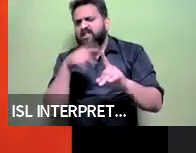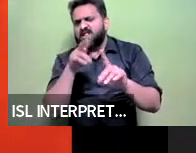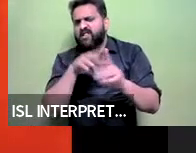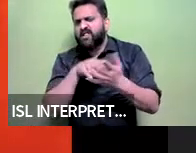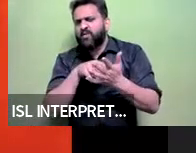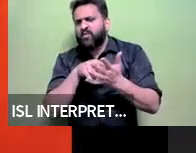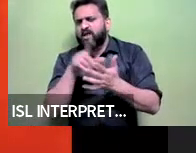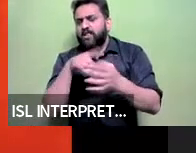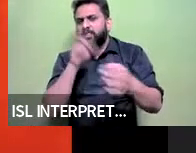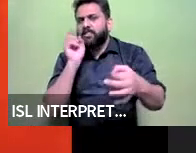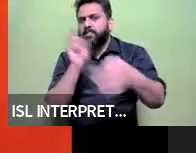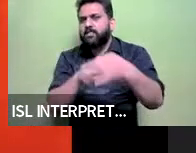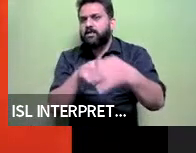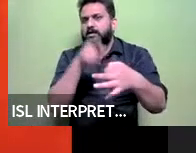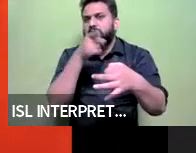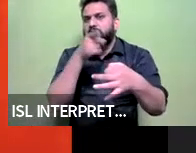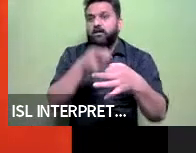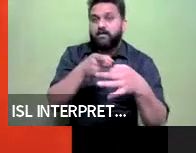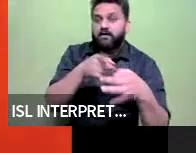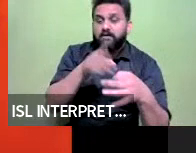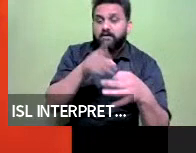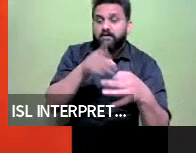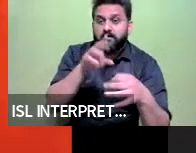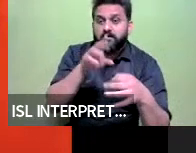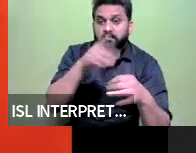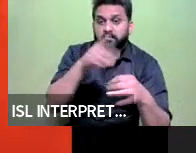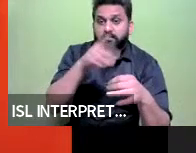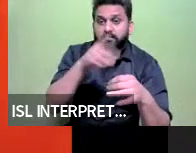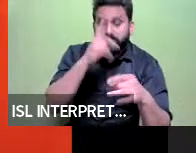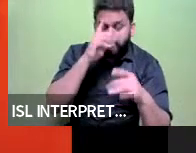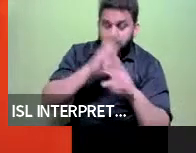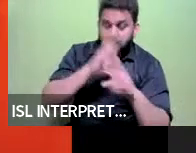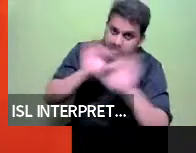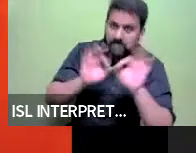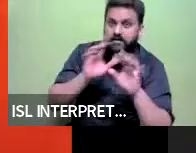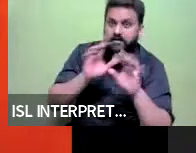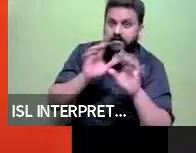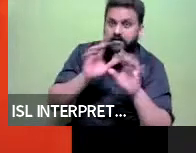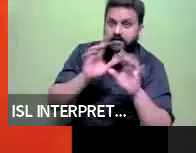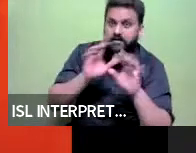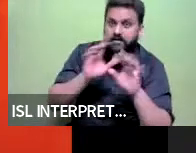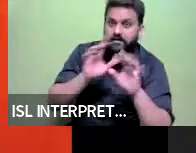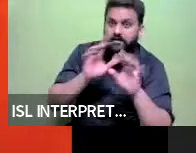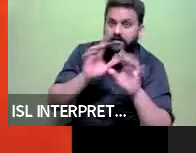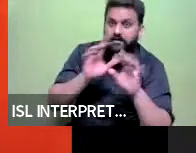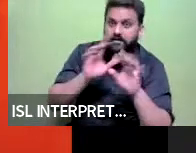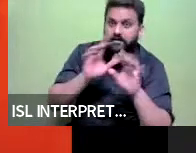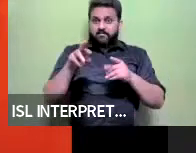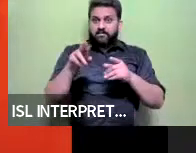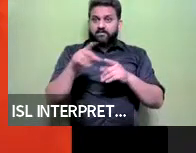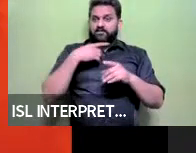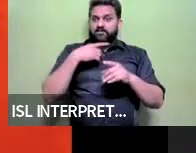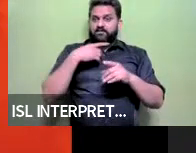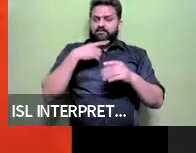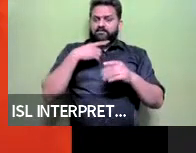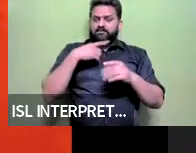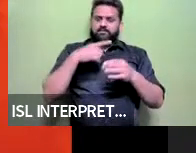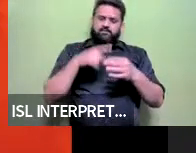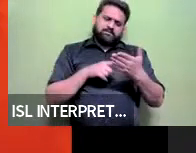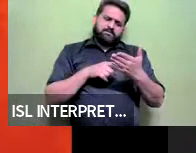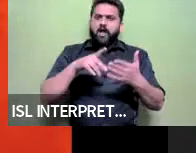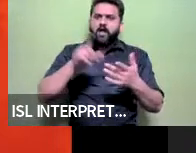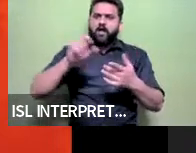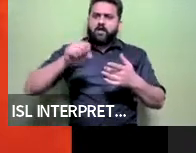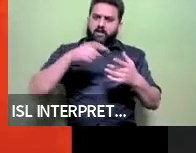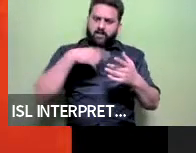fine. It happens, and you be ready to answer that question. But if they push you too much on that one, then you can give them